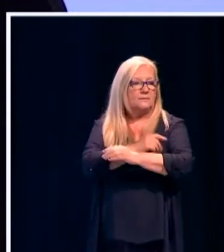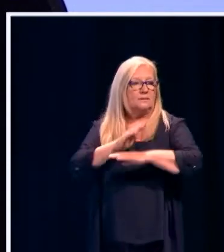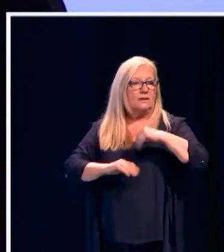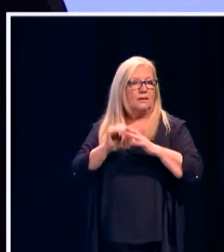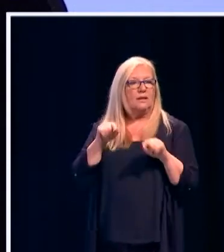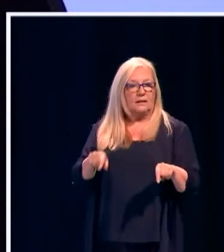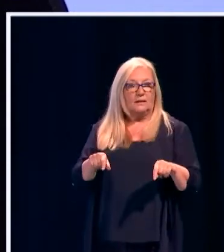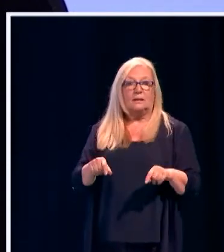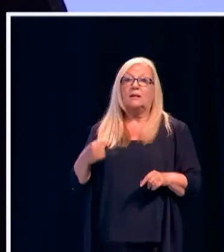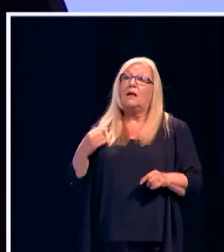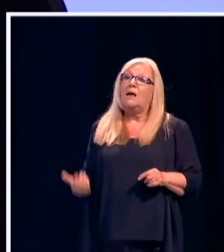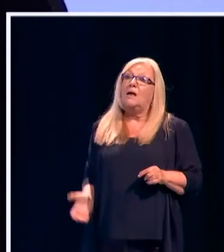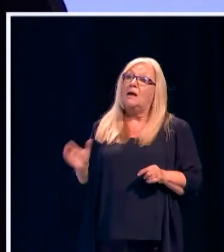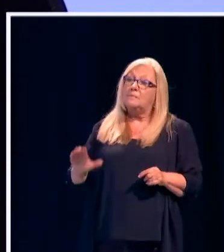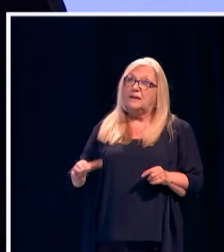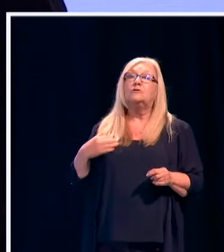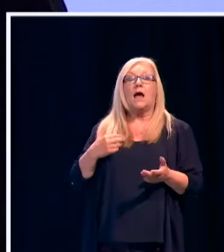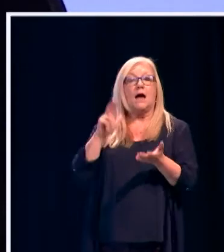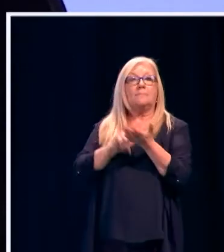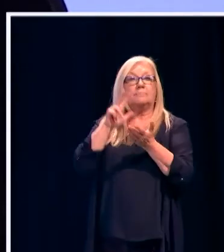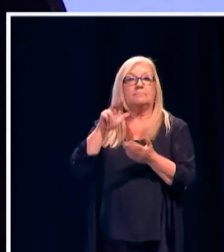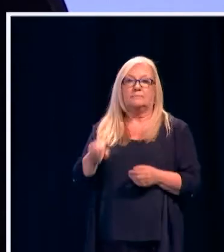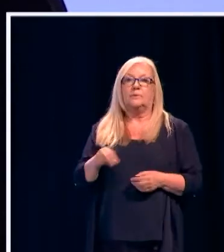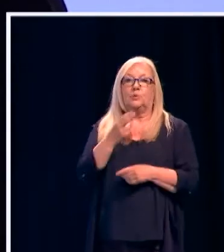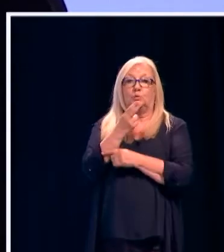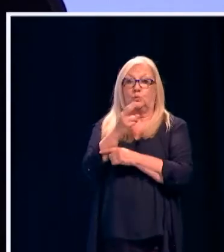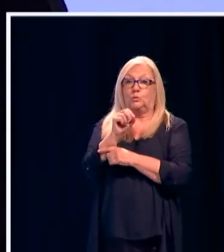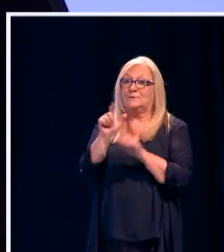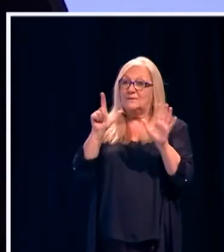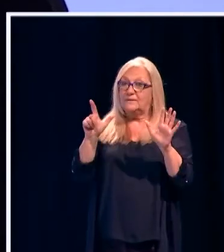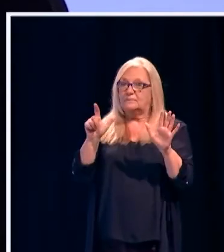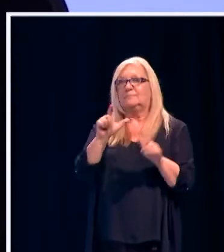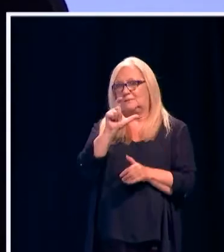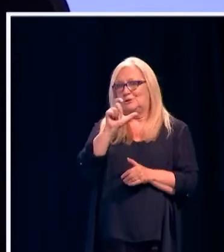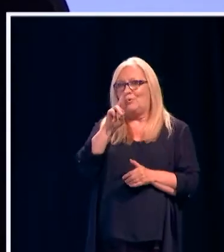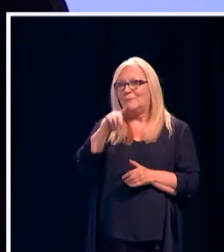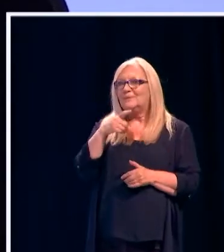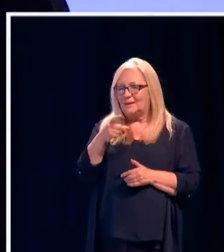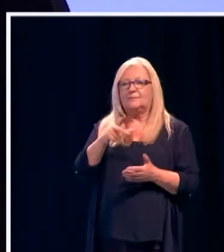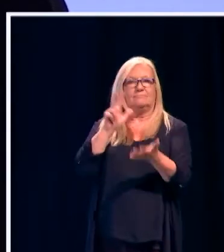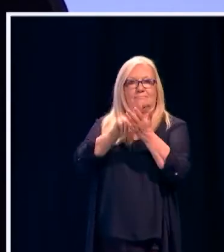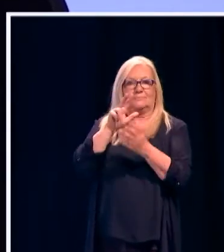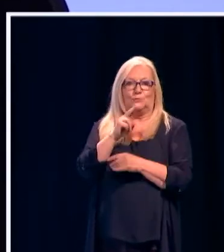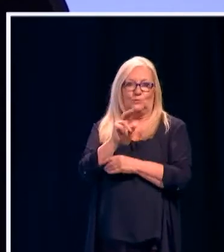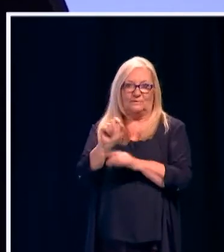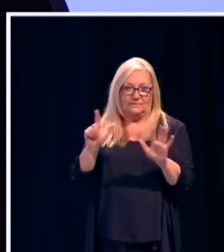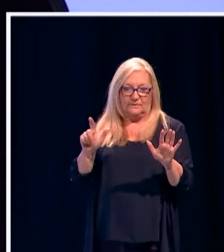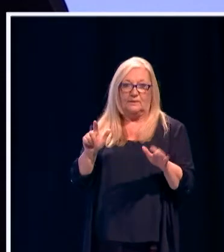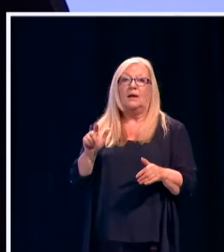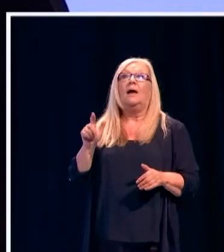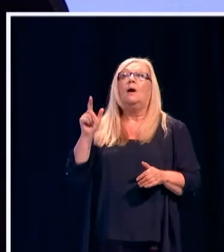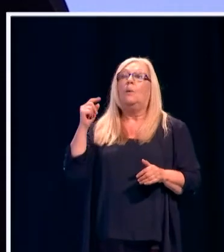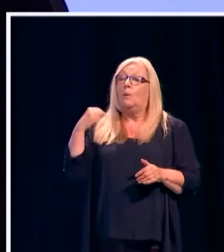ratified the UNCRPD in 2007. Just after 1 year, we started our organization,